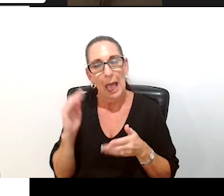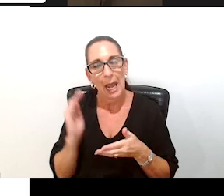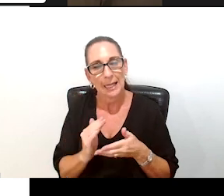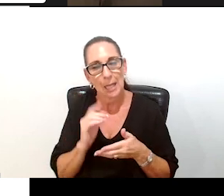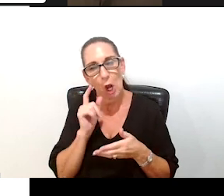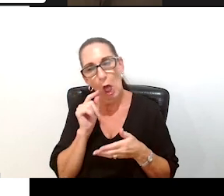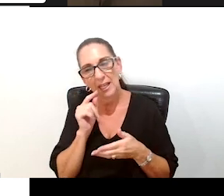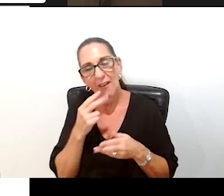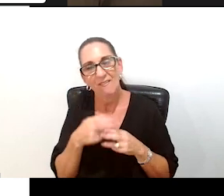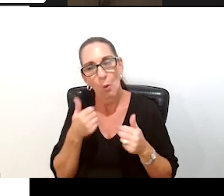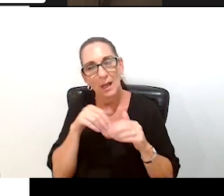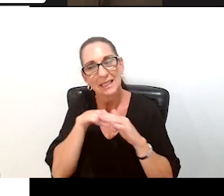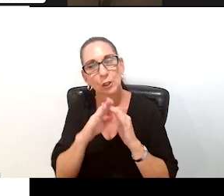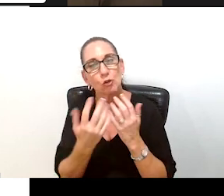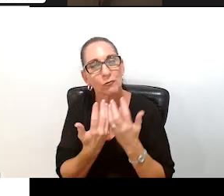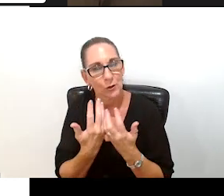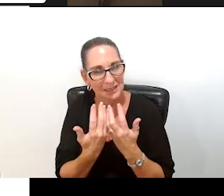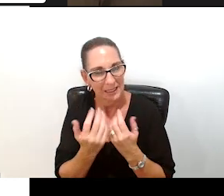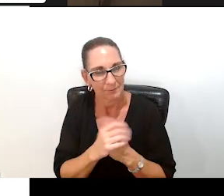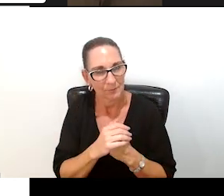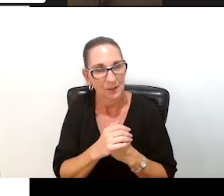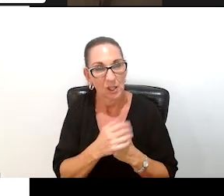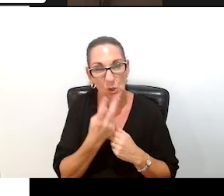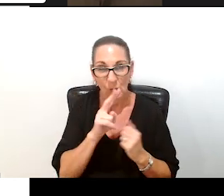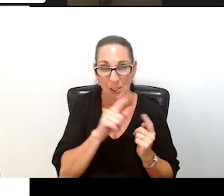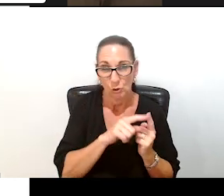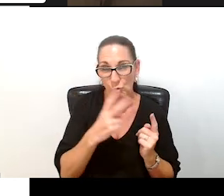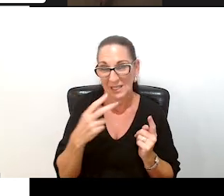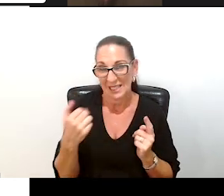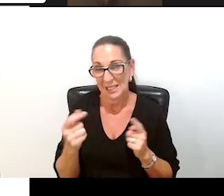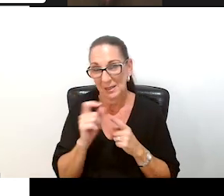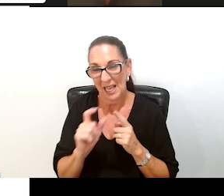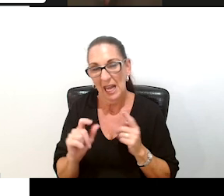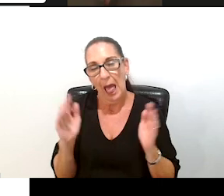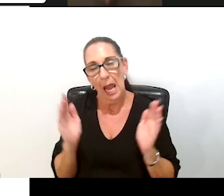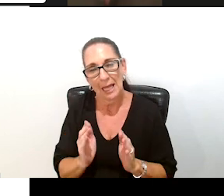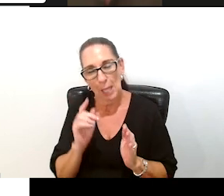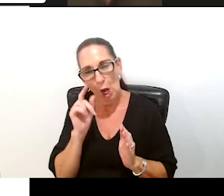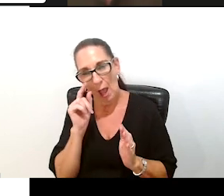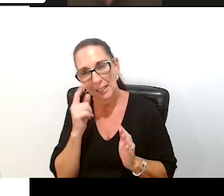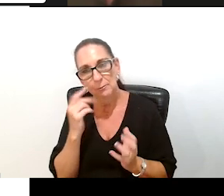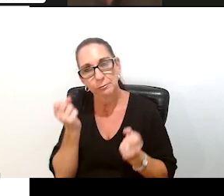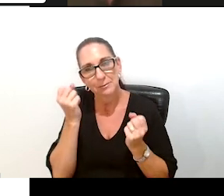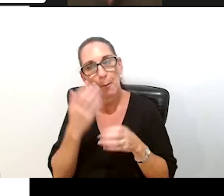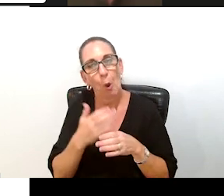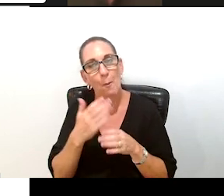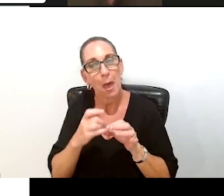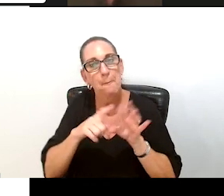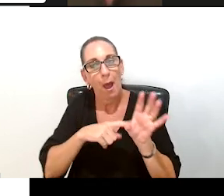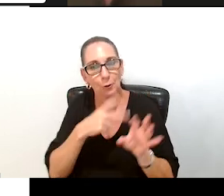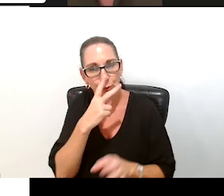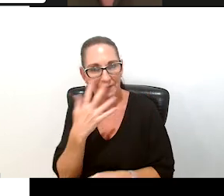to enrol in university and 20 to 26% less likely to find employment by the age of 25.